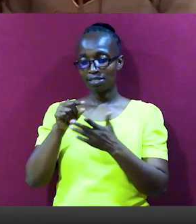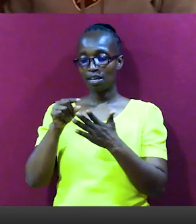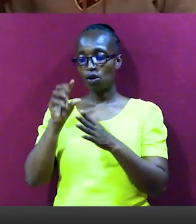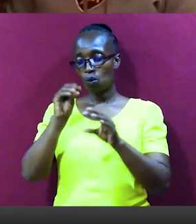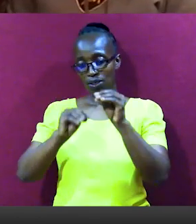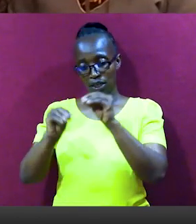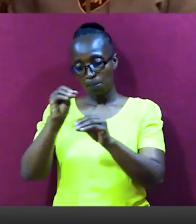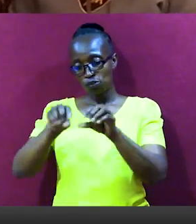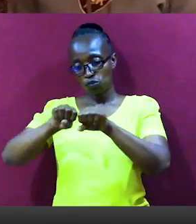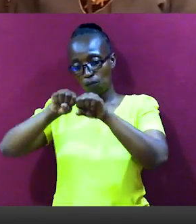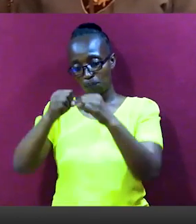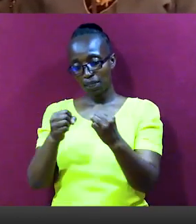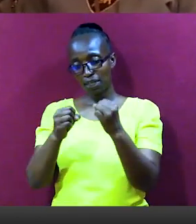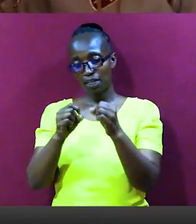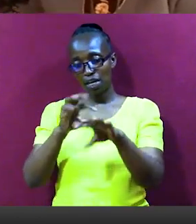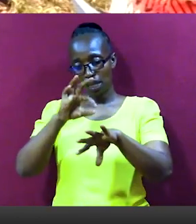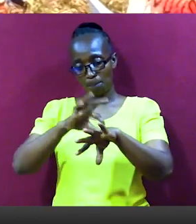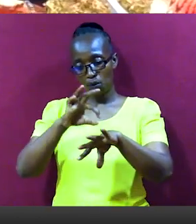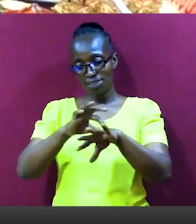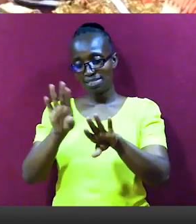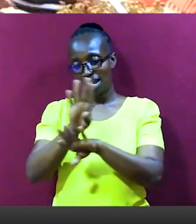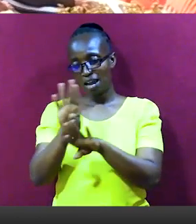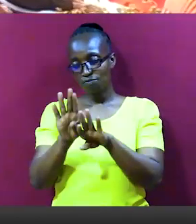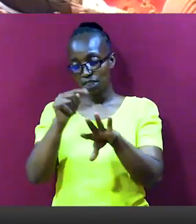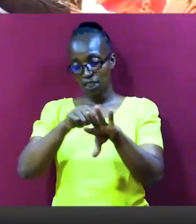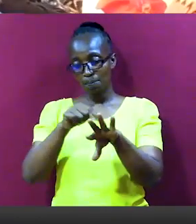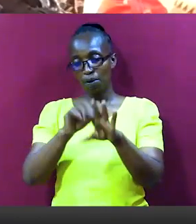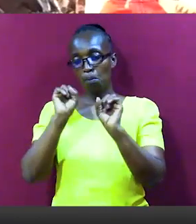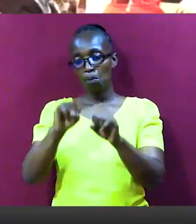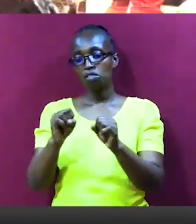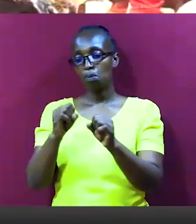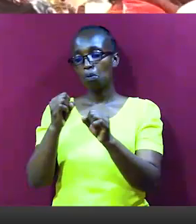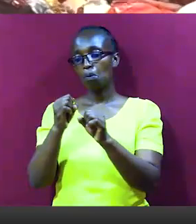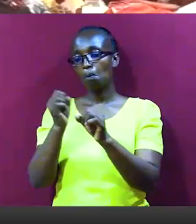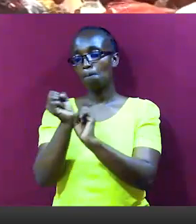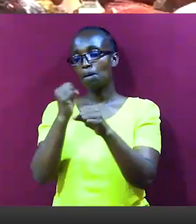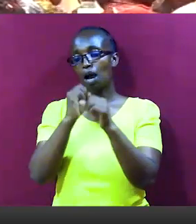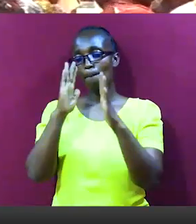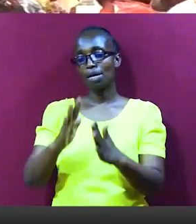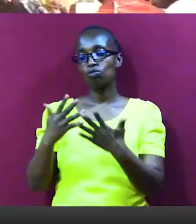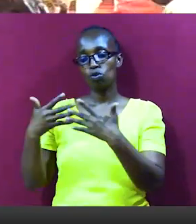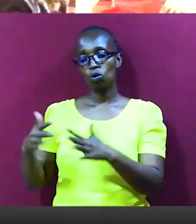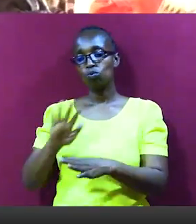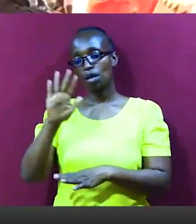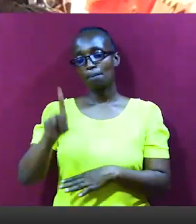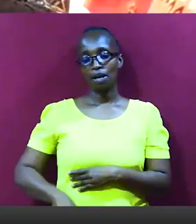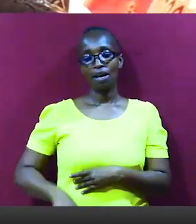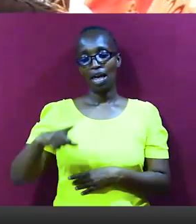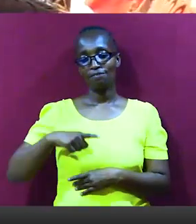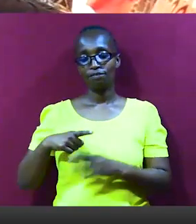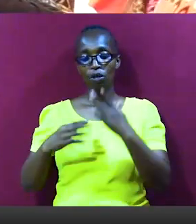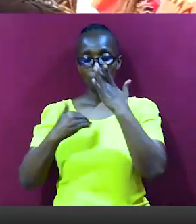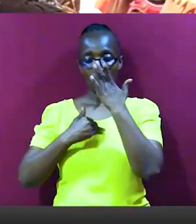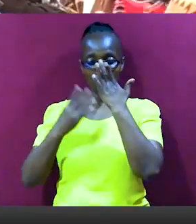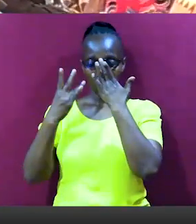wa aina ambayo inasababisha mifupa kuvunjika mara kwa mara, yupo kwenye hatari ya kudhoofika na kupoteza uwezo wa kutembea na